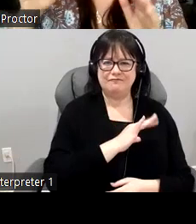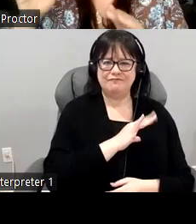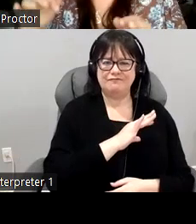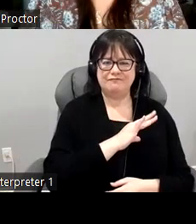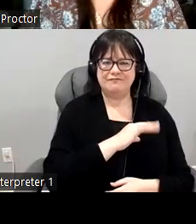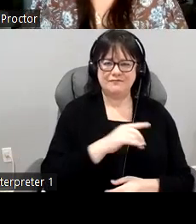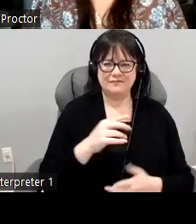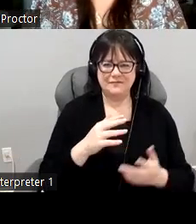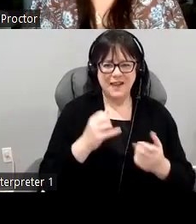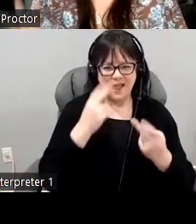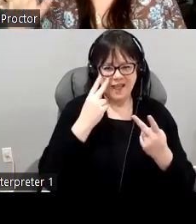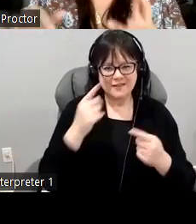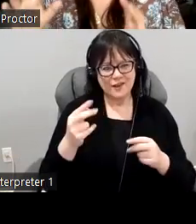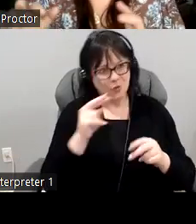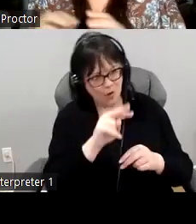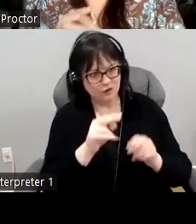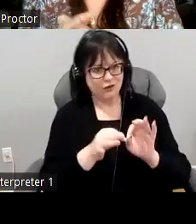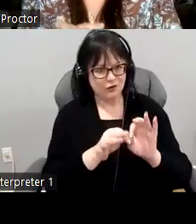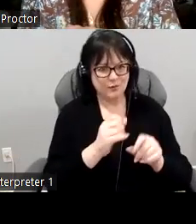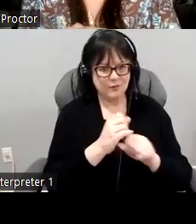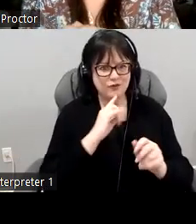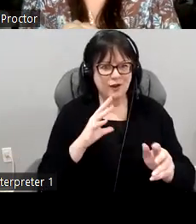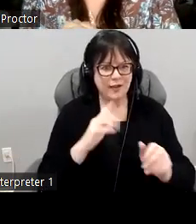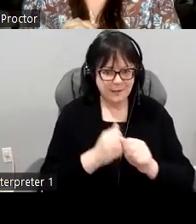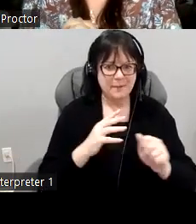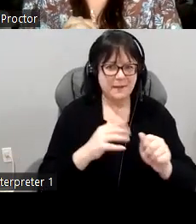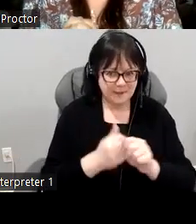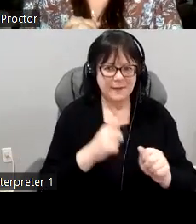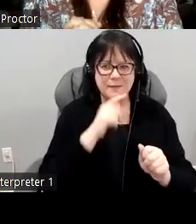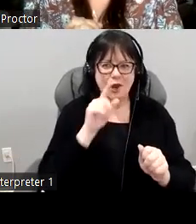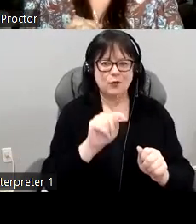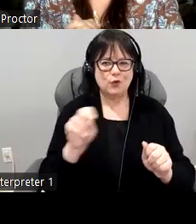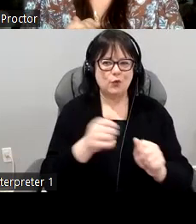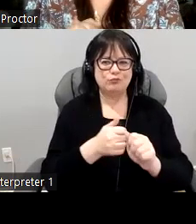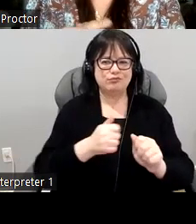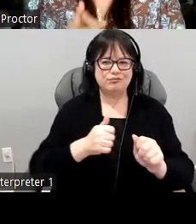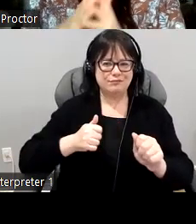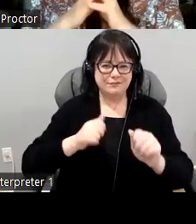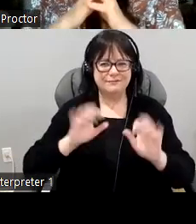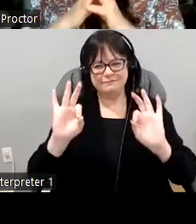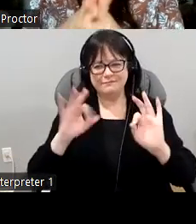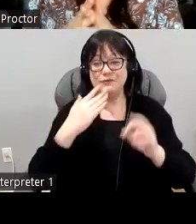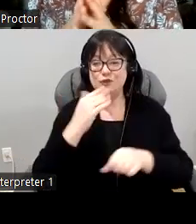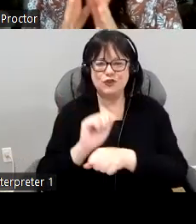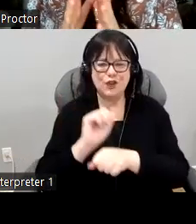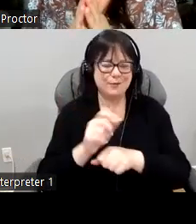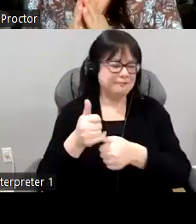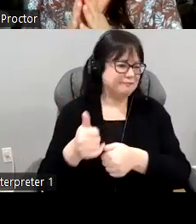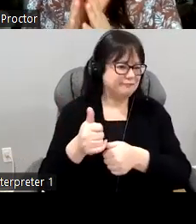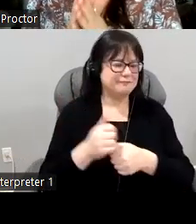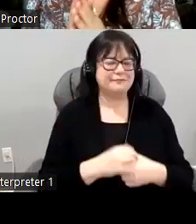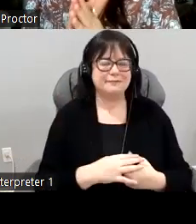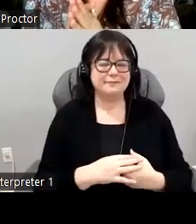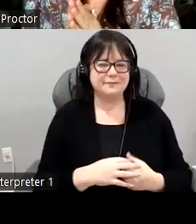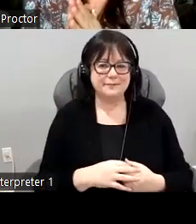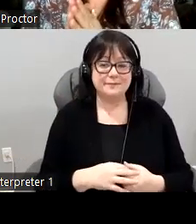you watching our ASL interpreters to make sure that you weren't going too fast. So good job, Tony. I want to